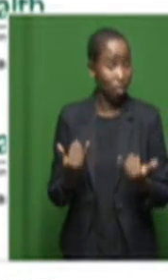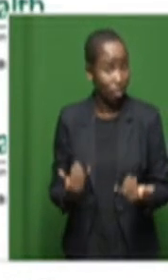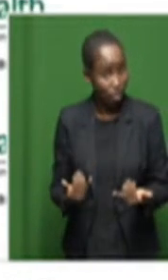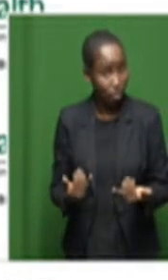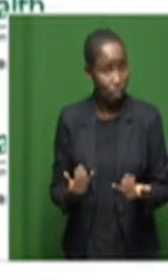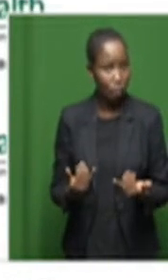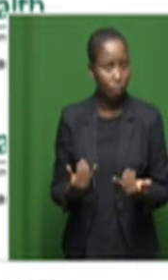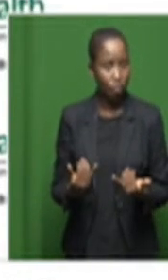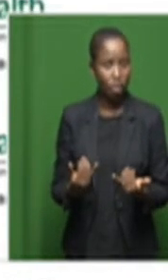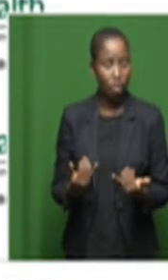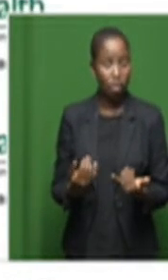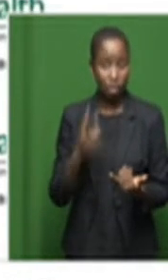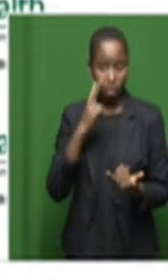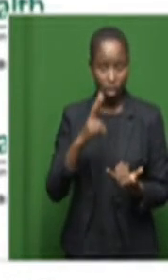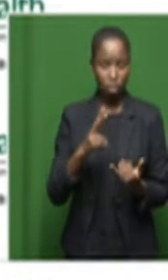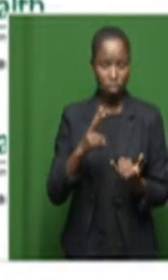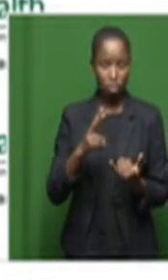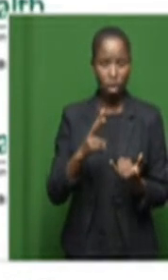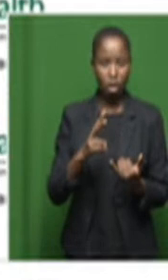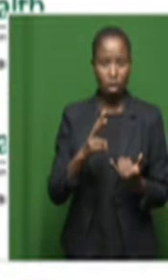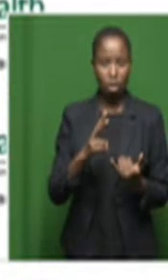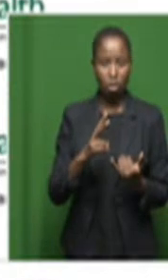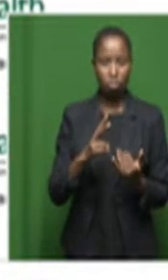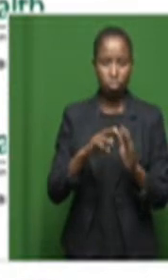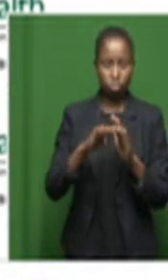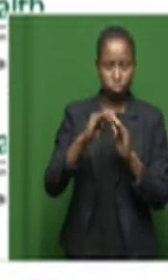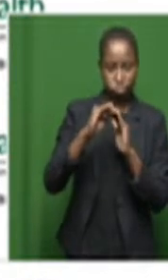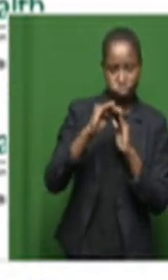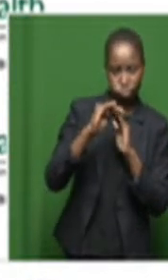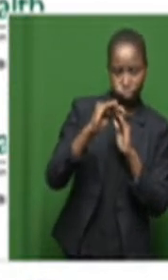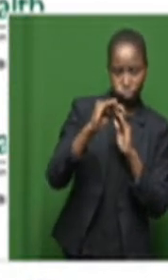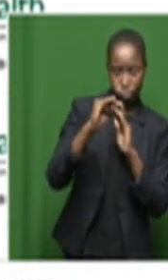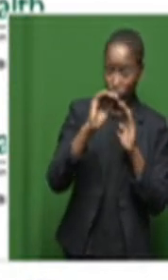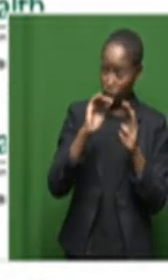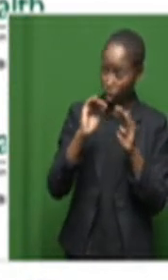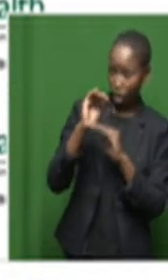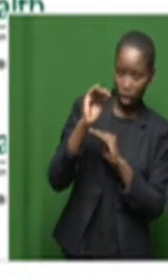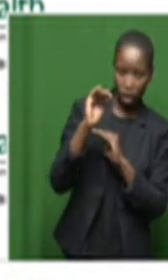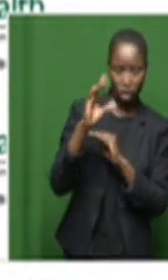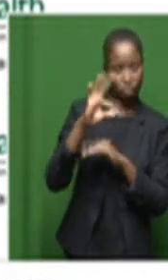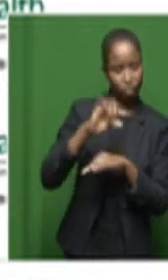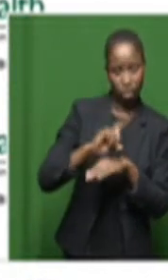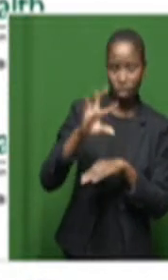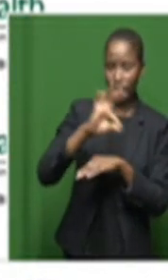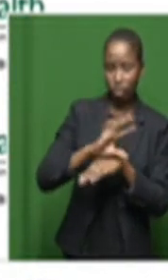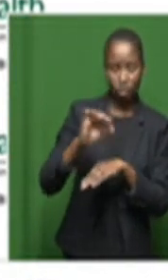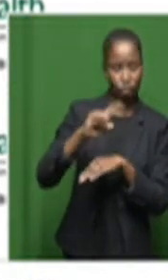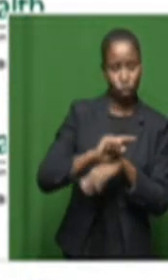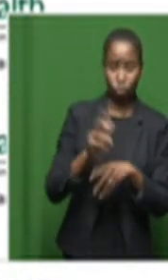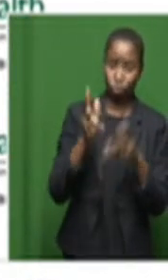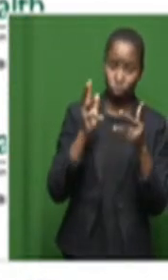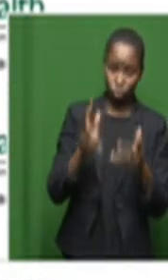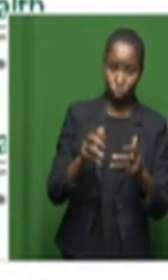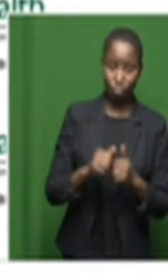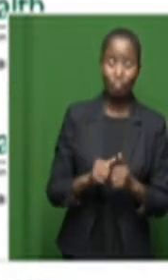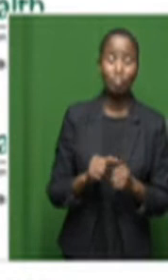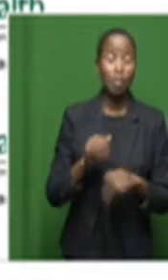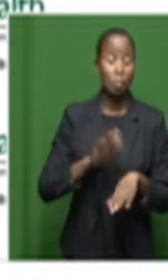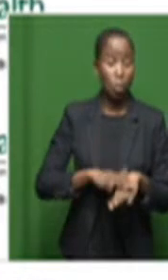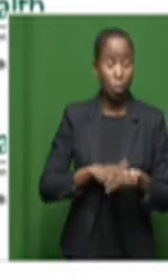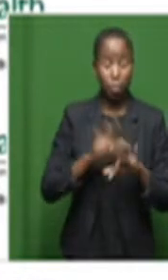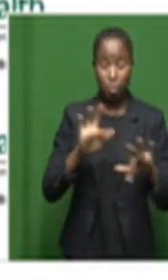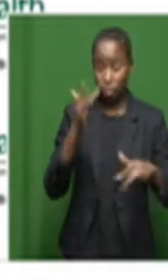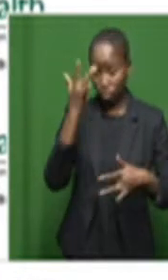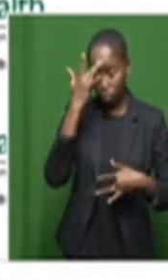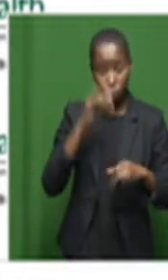steadily continuously the highest daily infection, the highest active cases, and